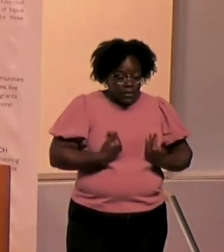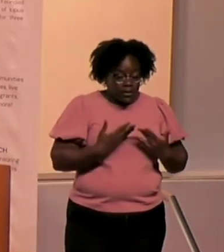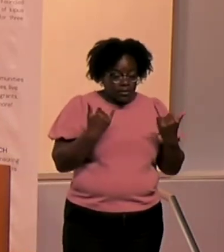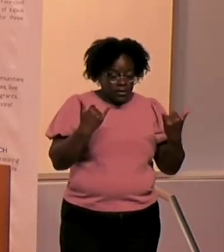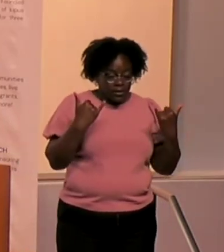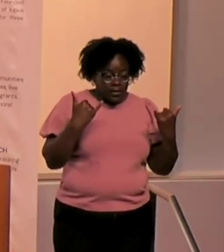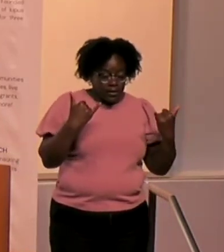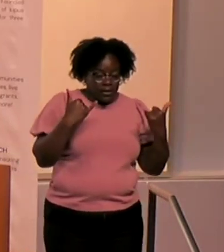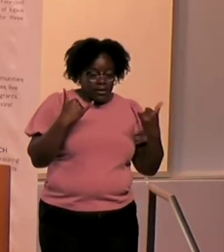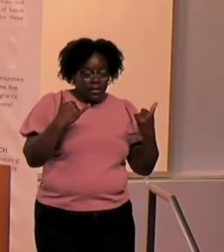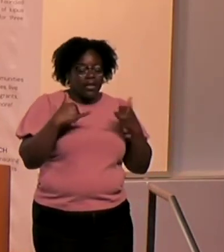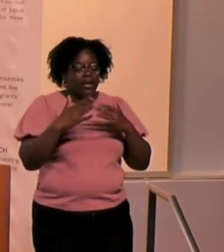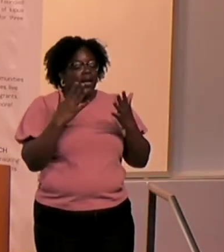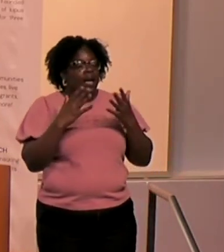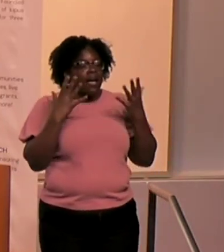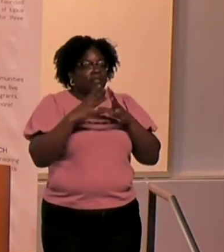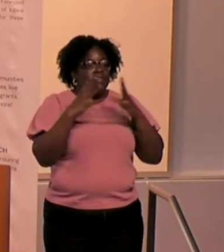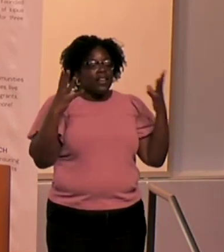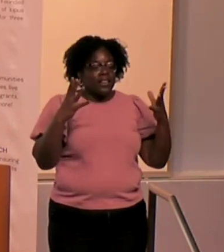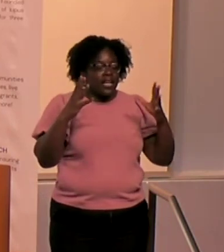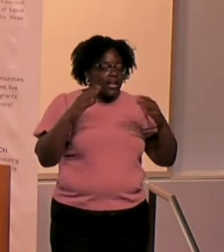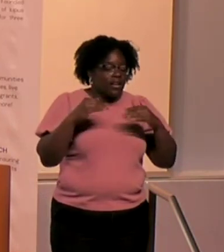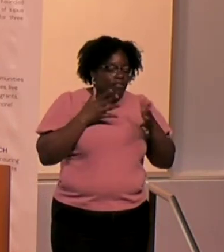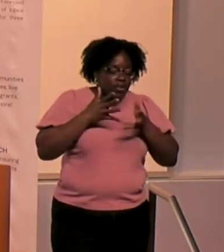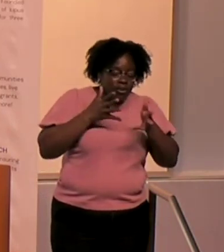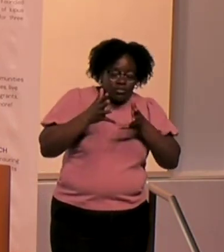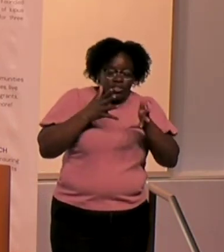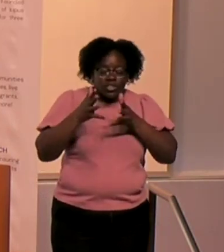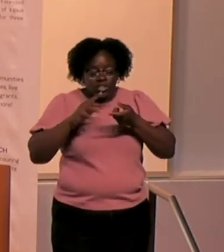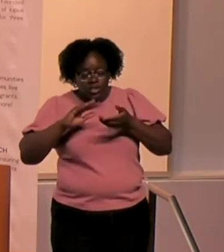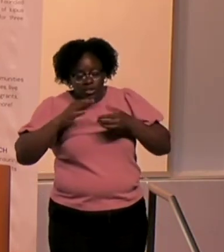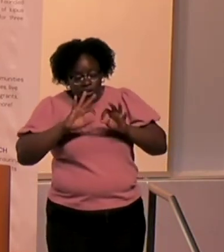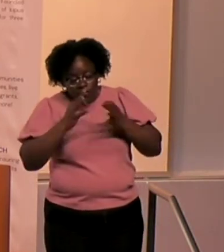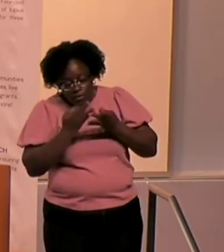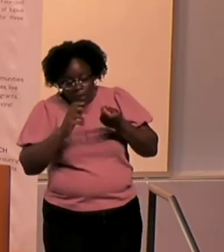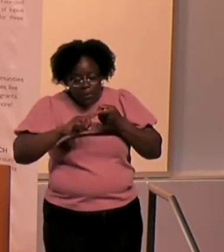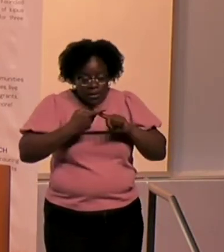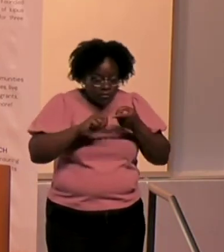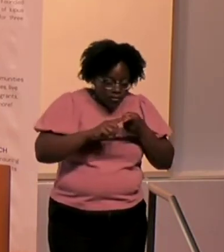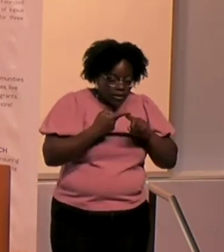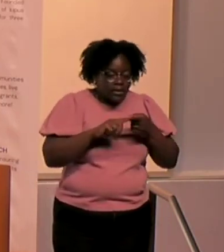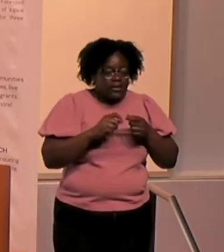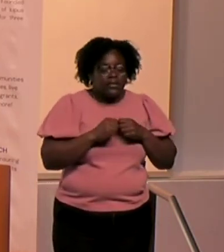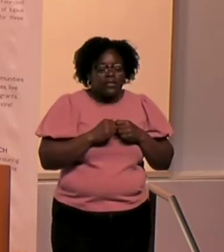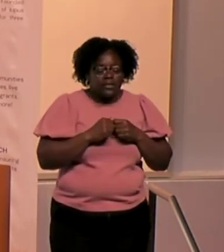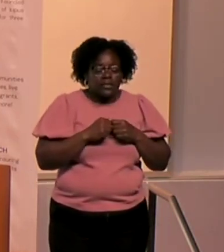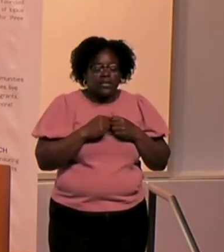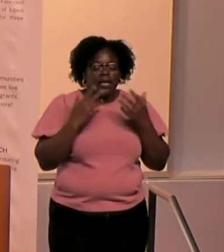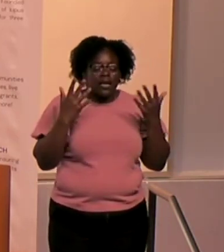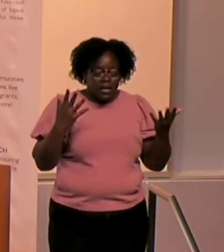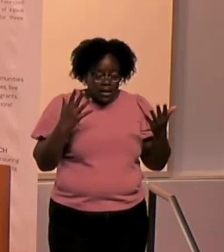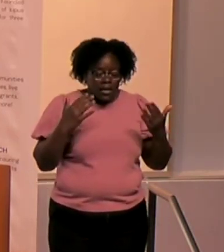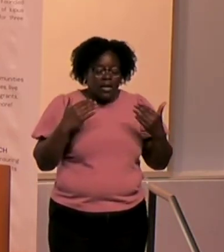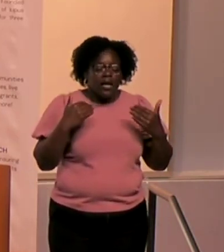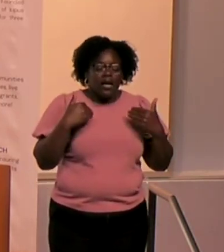well today. Yeah, I've had a lot of conversations like that with family, friends, not so much with dating, but definitely where I've